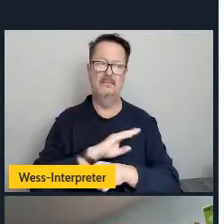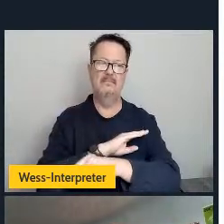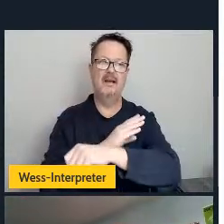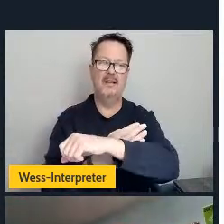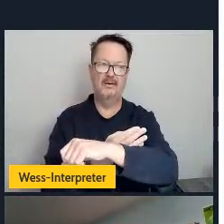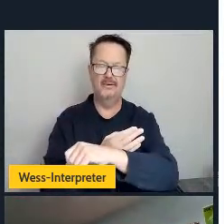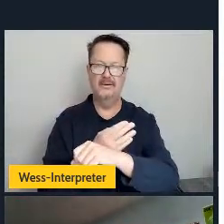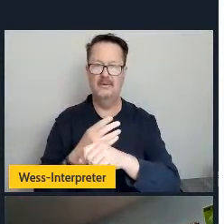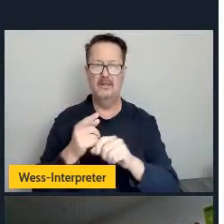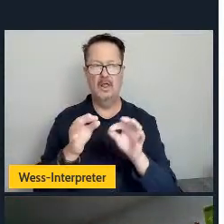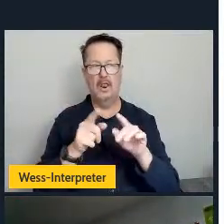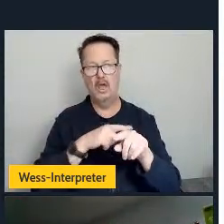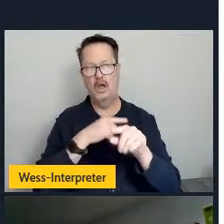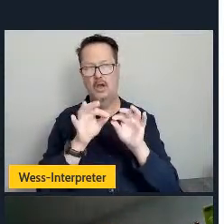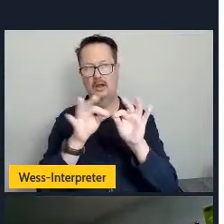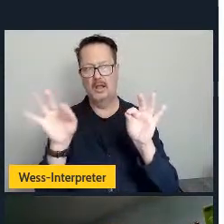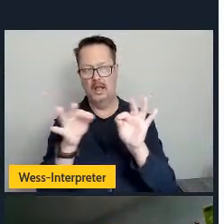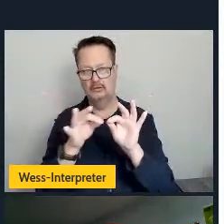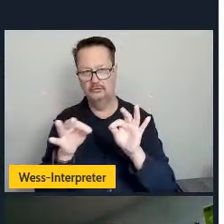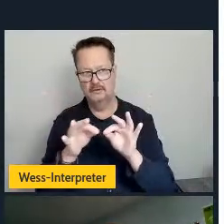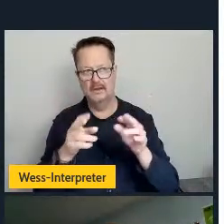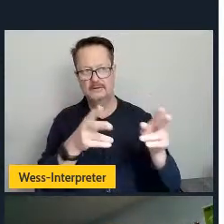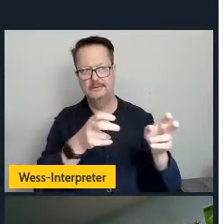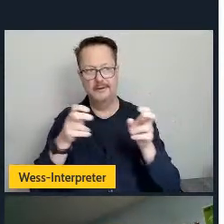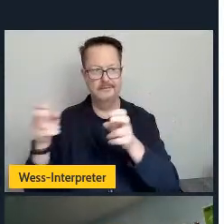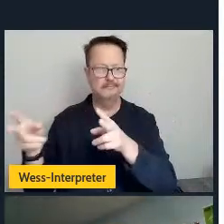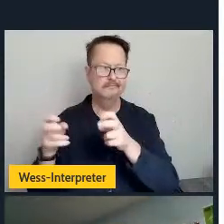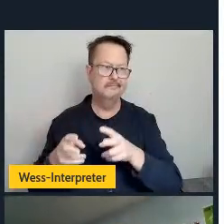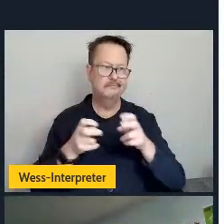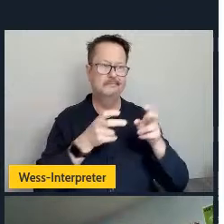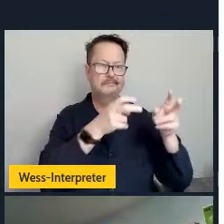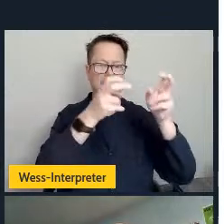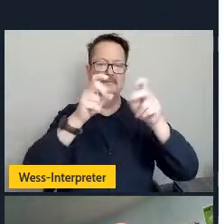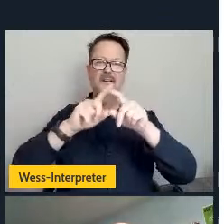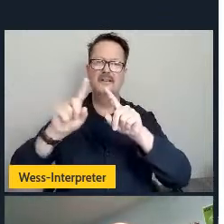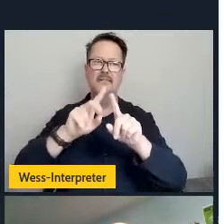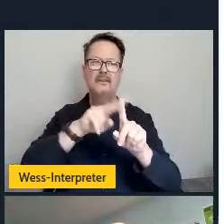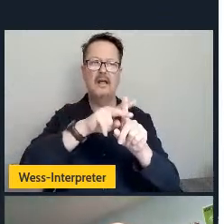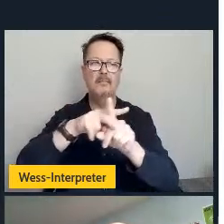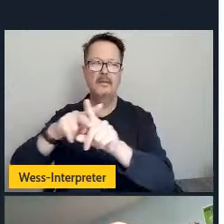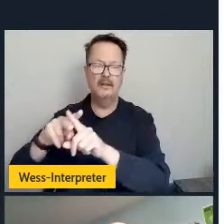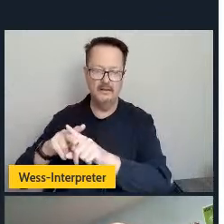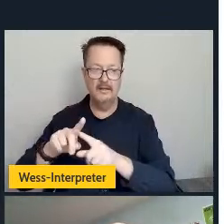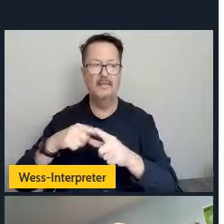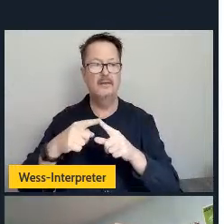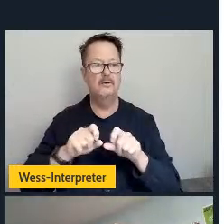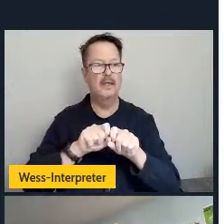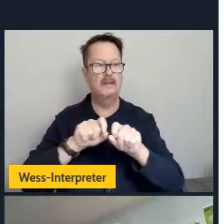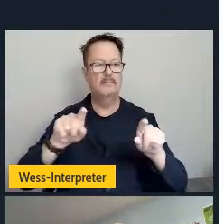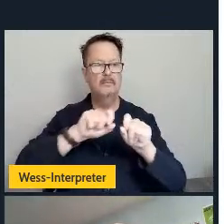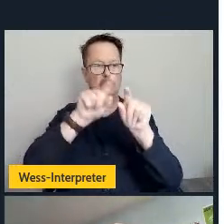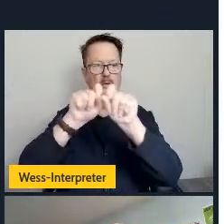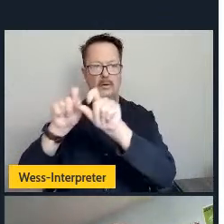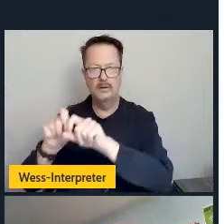take one construct and reuse it in different contexts and actually deploy it in the context of an integration test